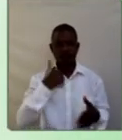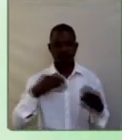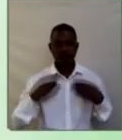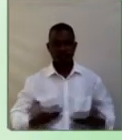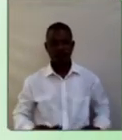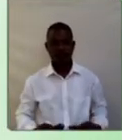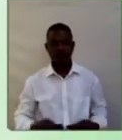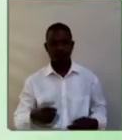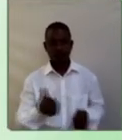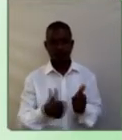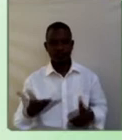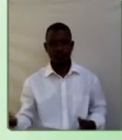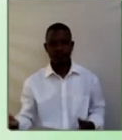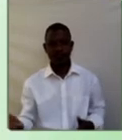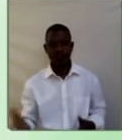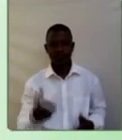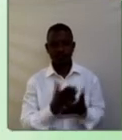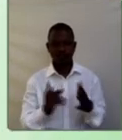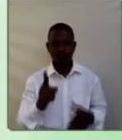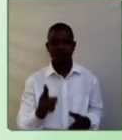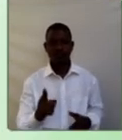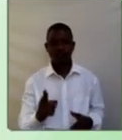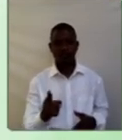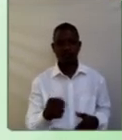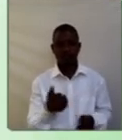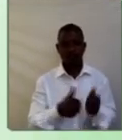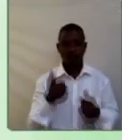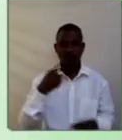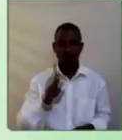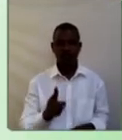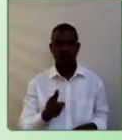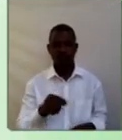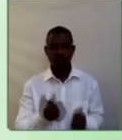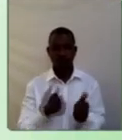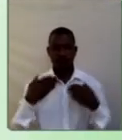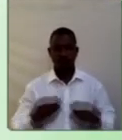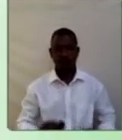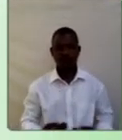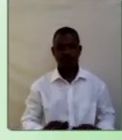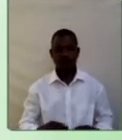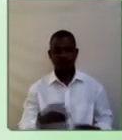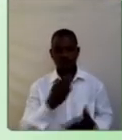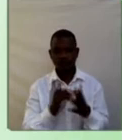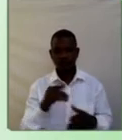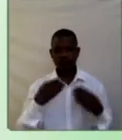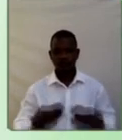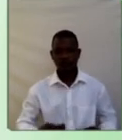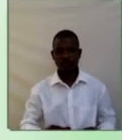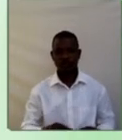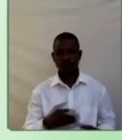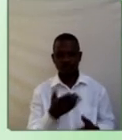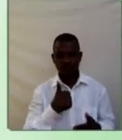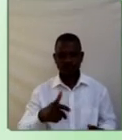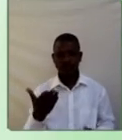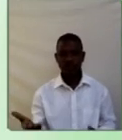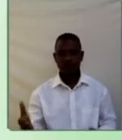anybody, everything, someone, anyone, everybody, somebody,